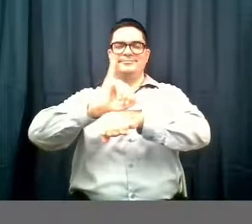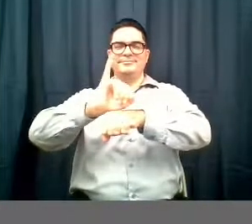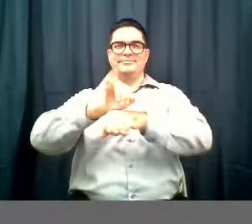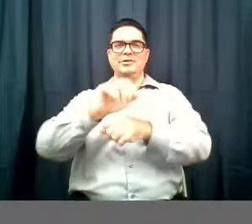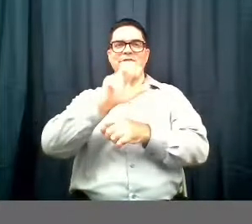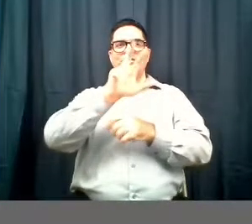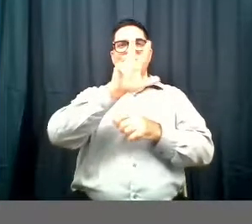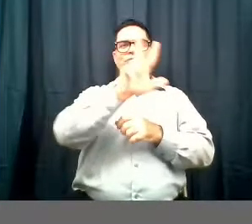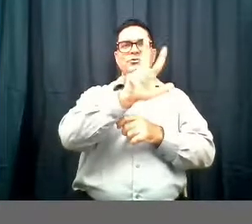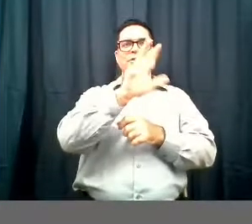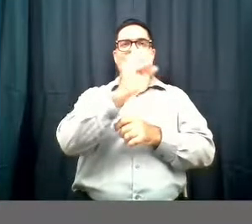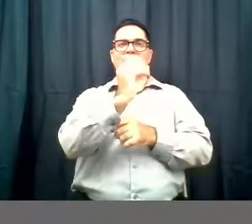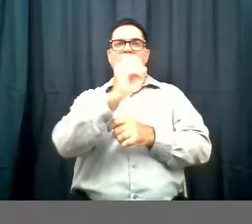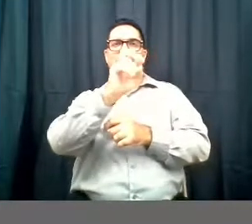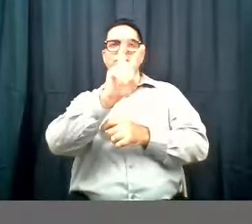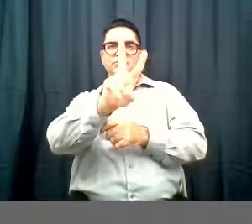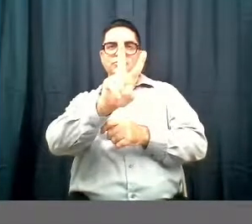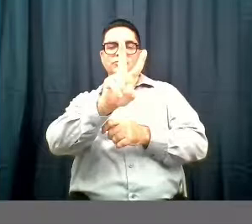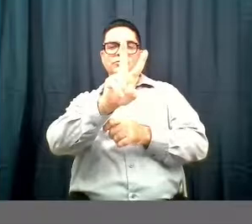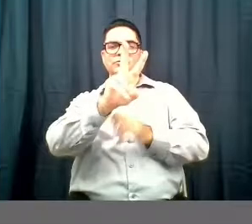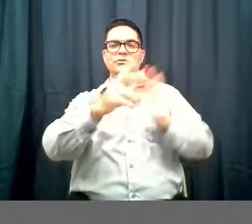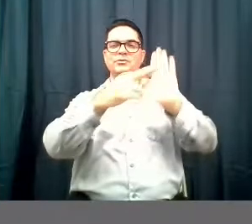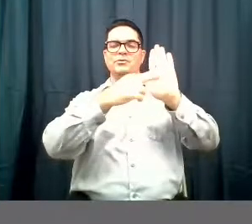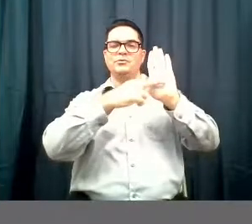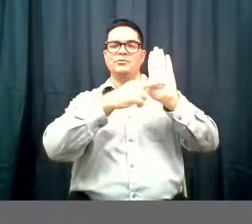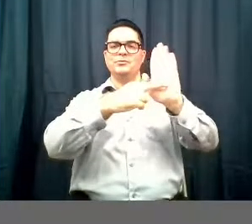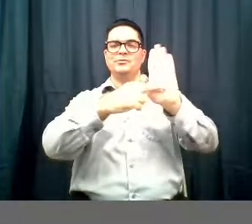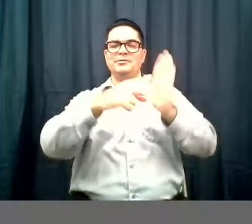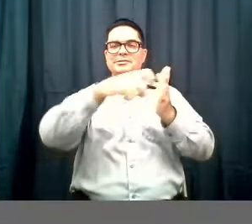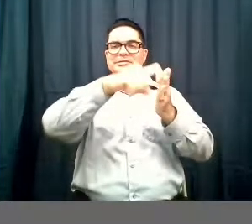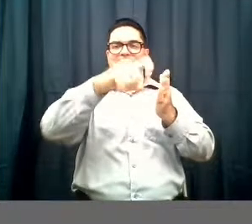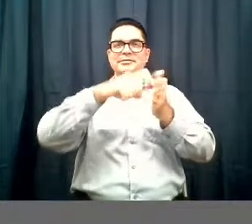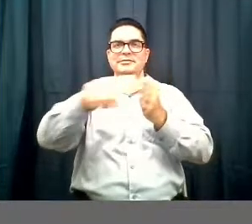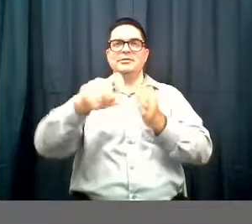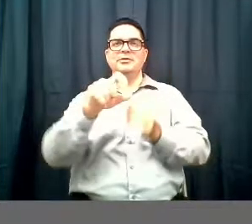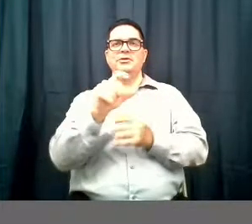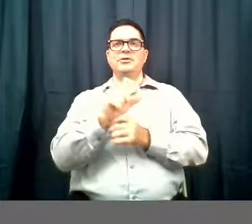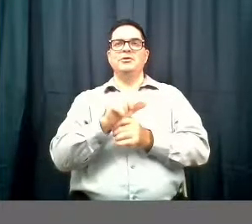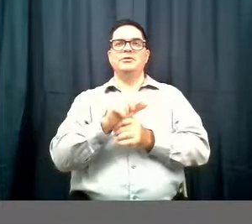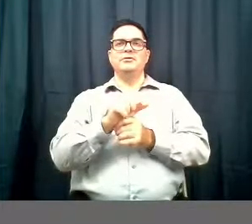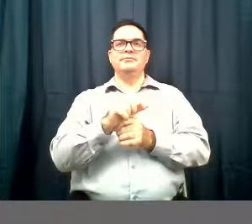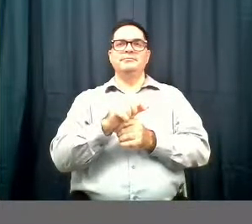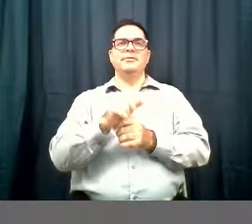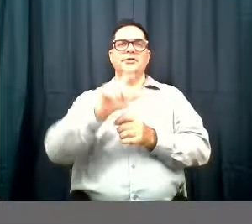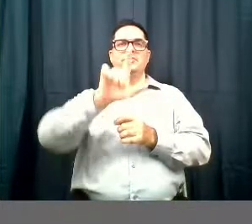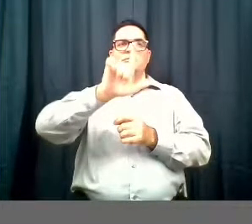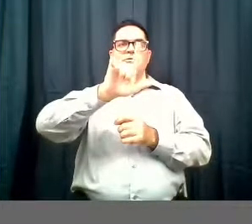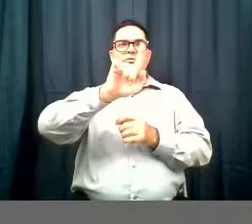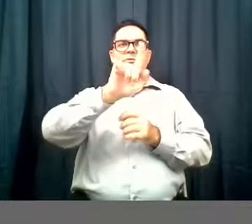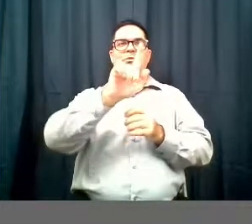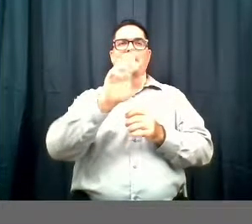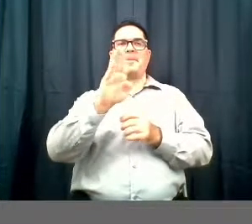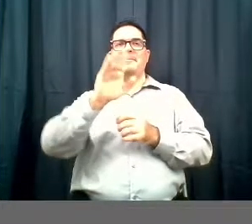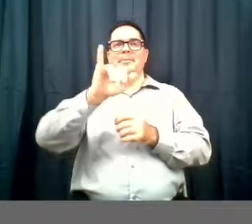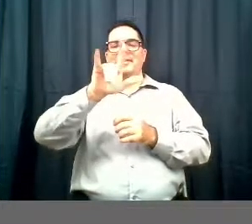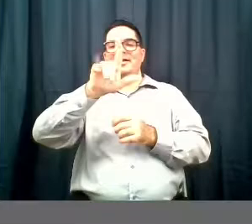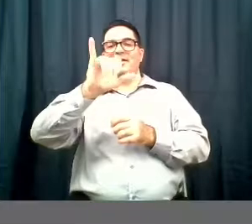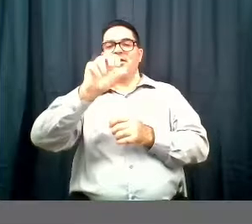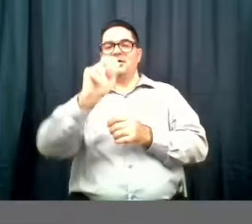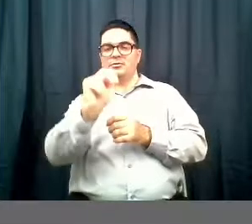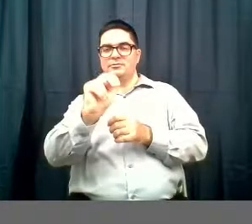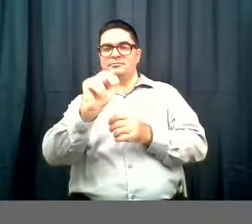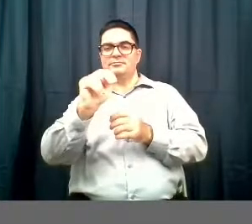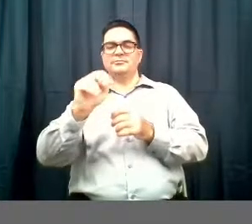tax expenditures that cost the government more than $21 billion in lost revenue in 2017, a level that is on average